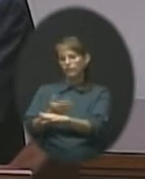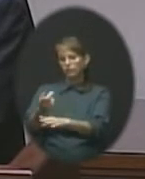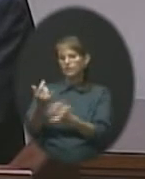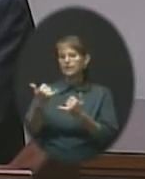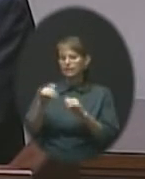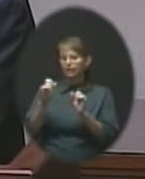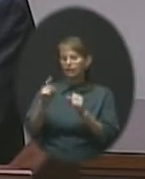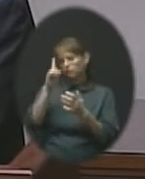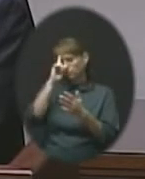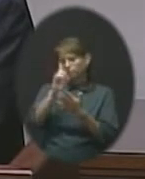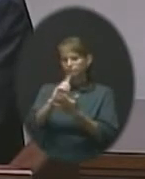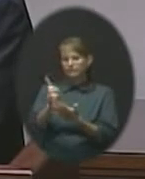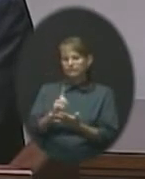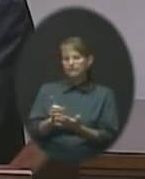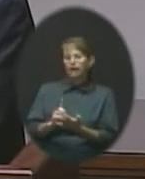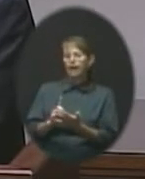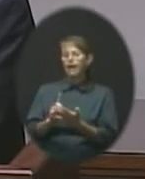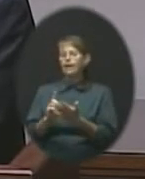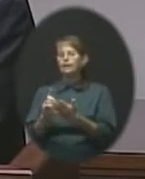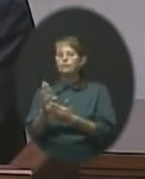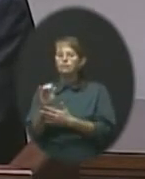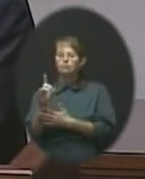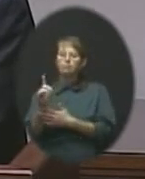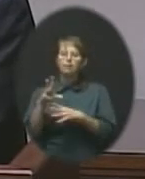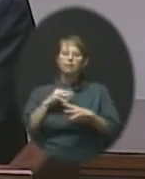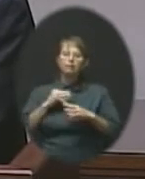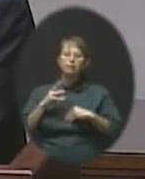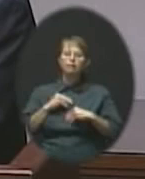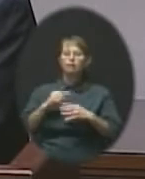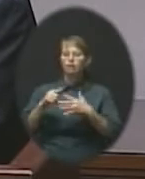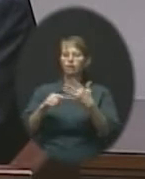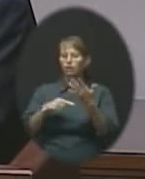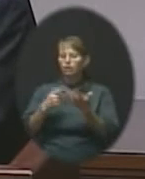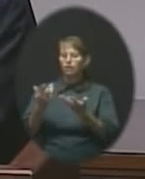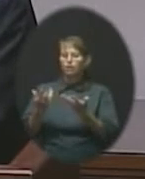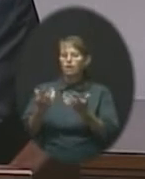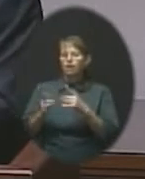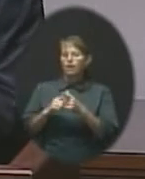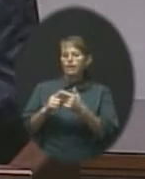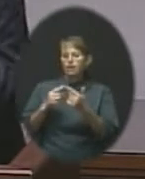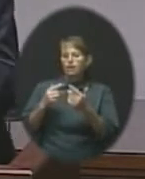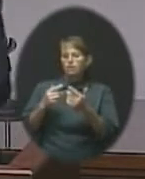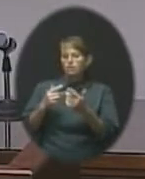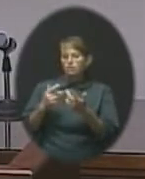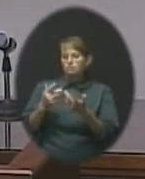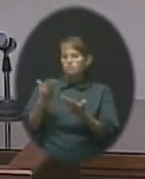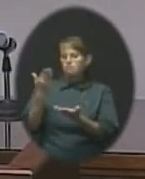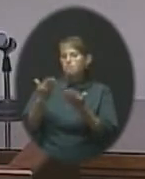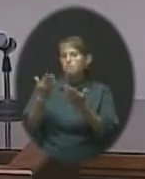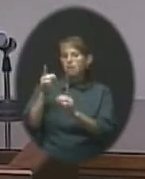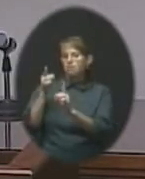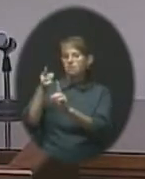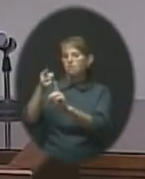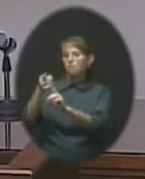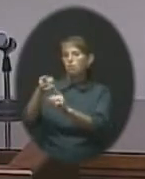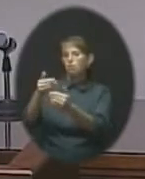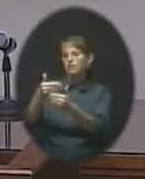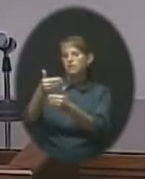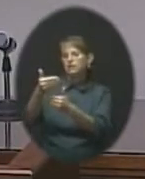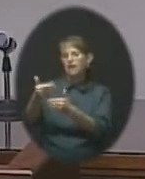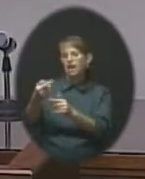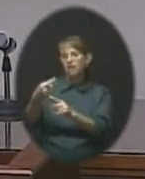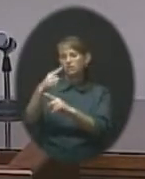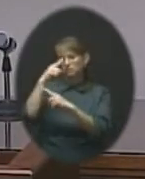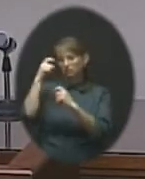bid, and stage that towards, as we're finishing the work next summer, gear that facility up would be my estimate of that. Greg,